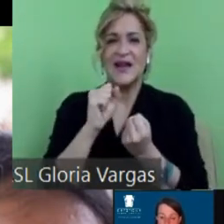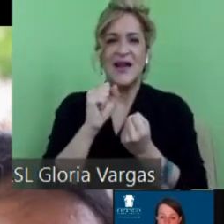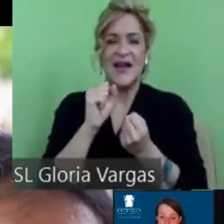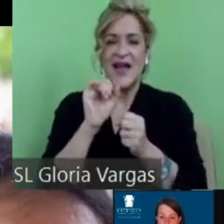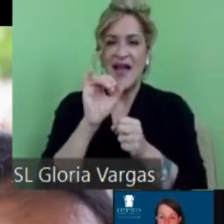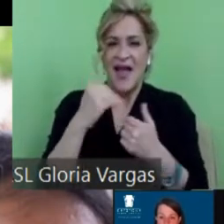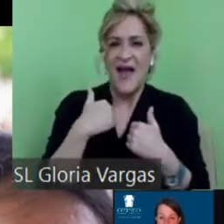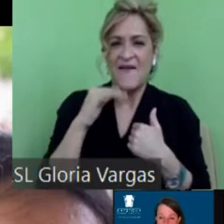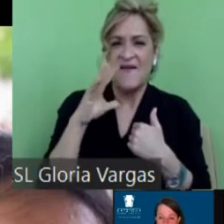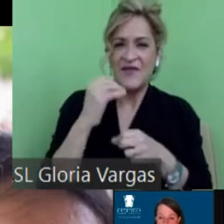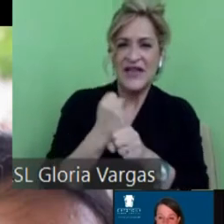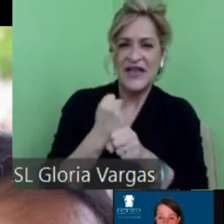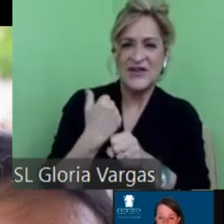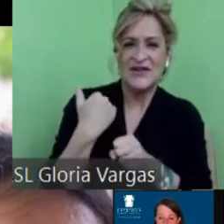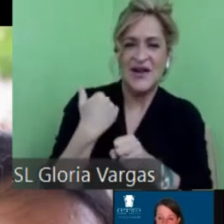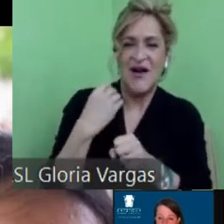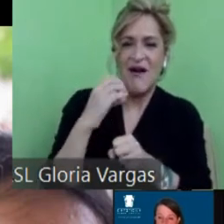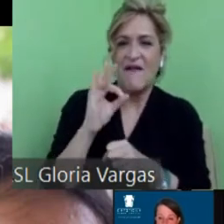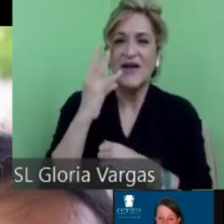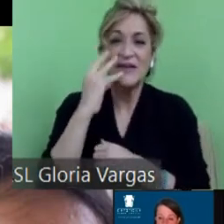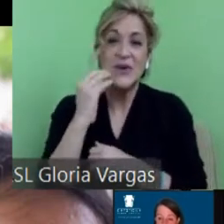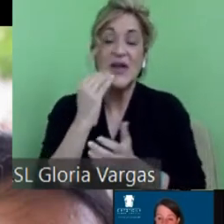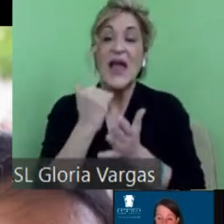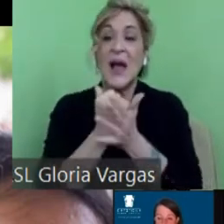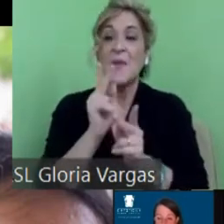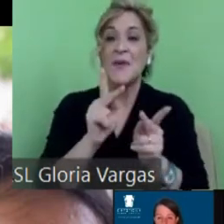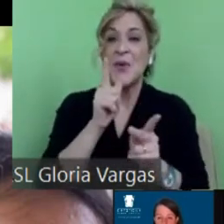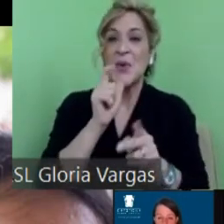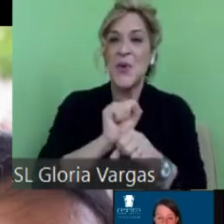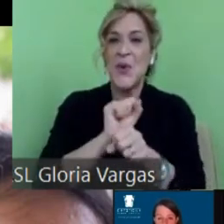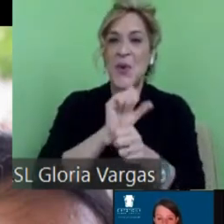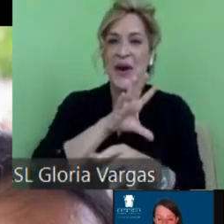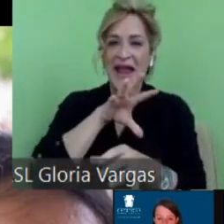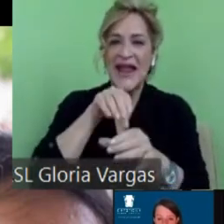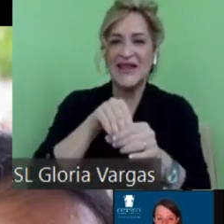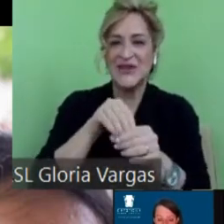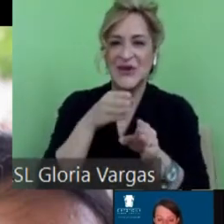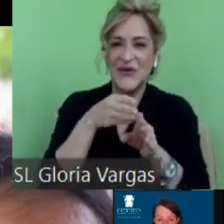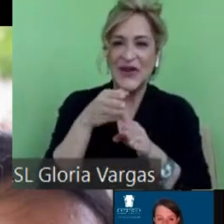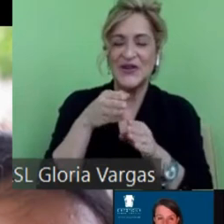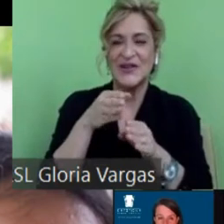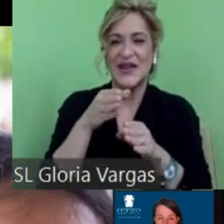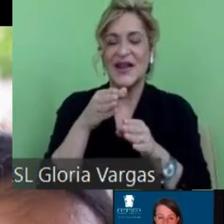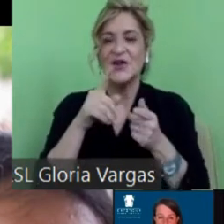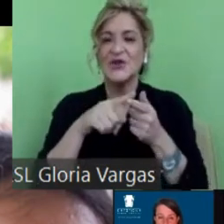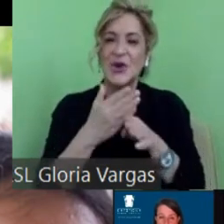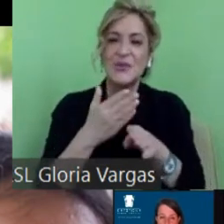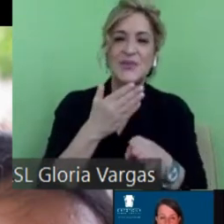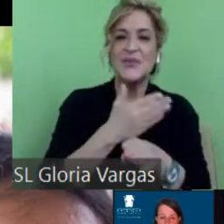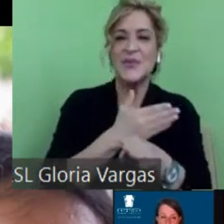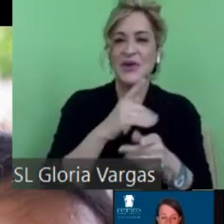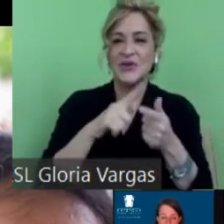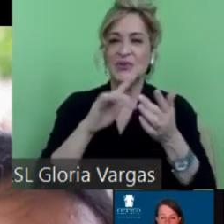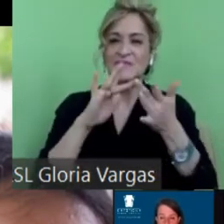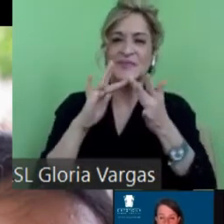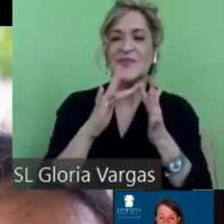of experience in learning how to help people enter the world of work, and our access to an increasing network of